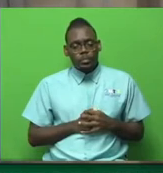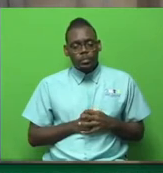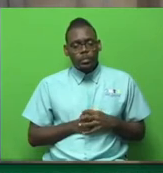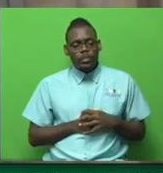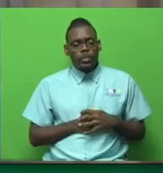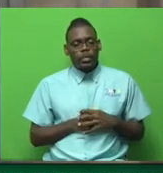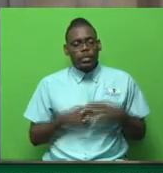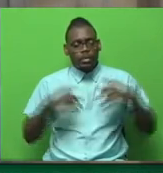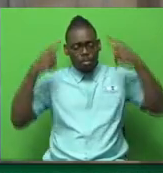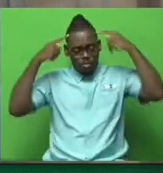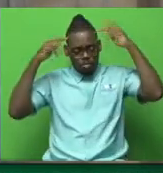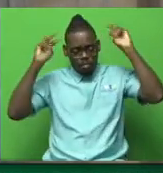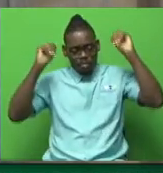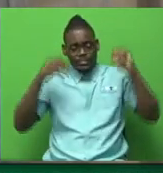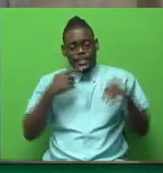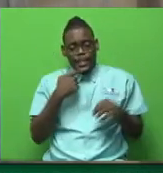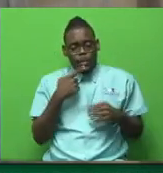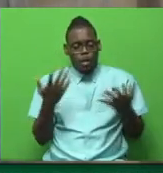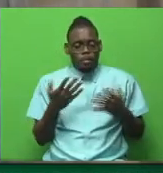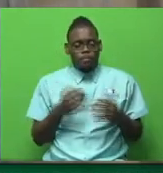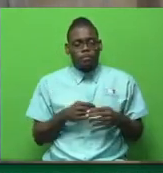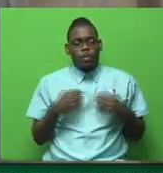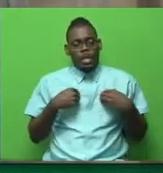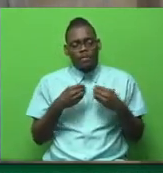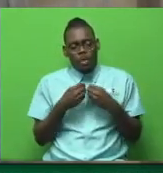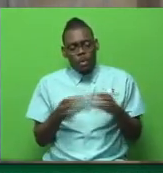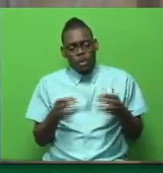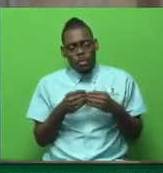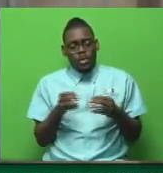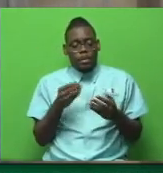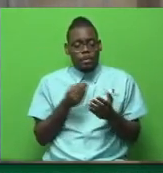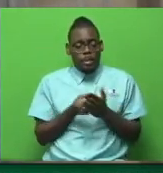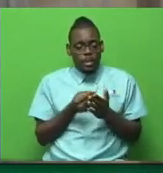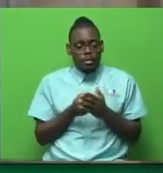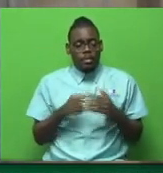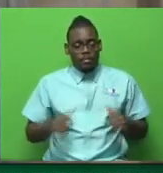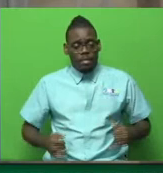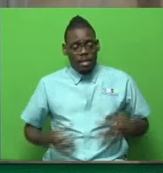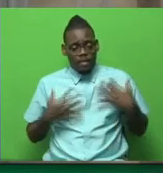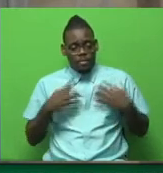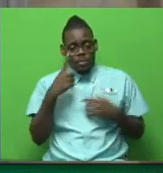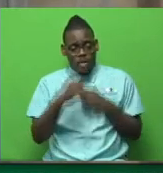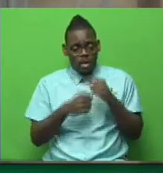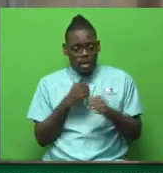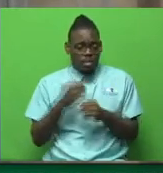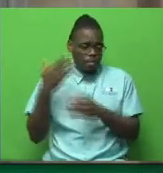says that money was spent here to Keep Us Alive in fact one year ago Minnesota